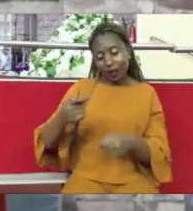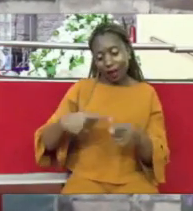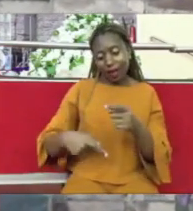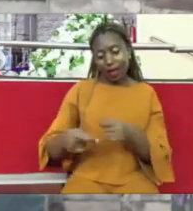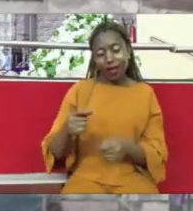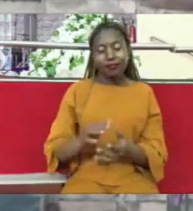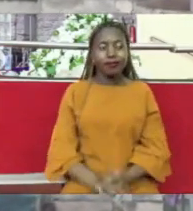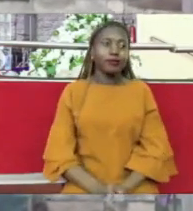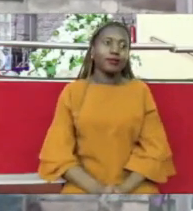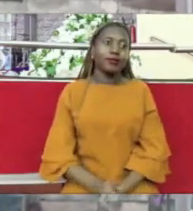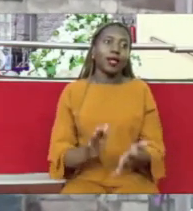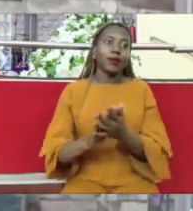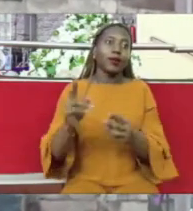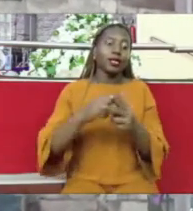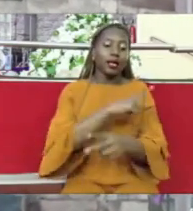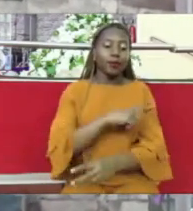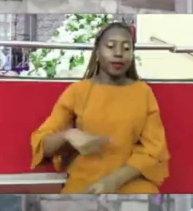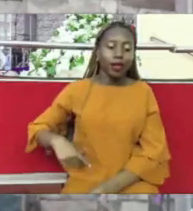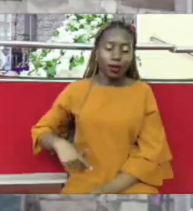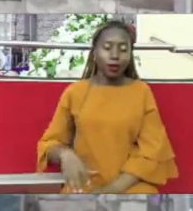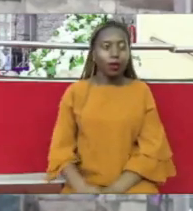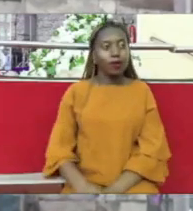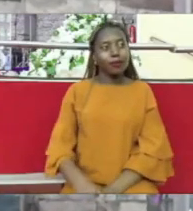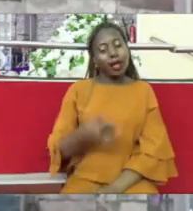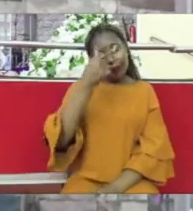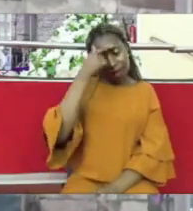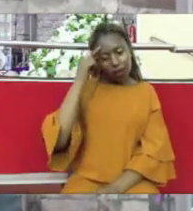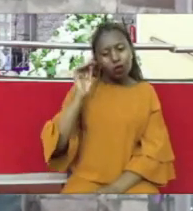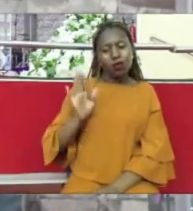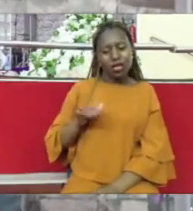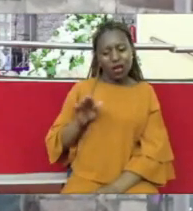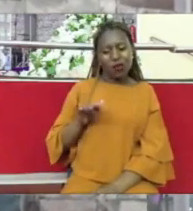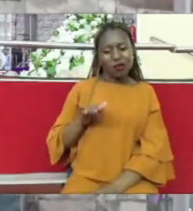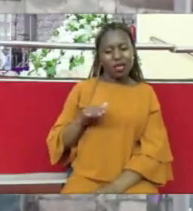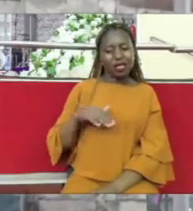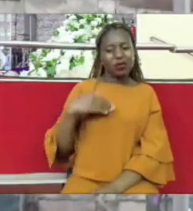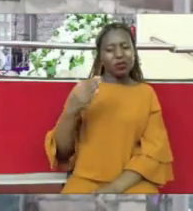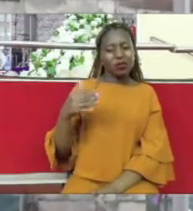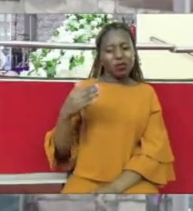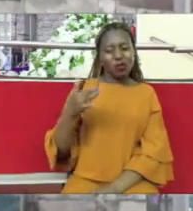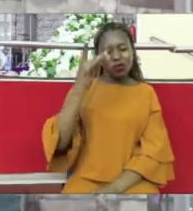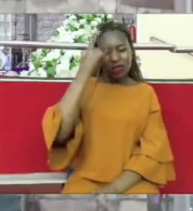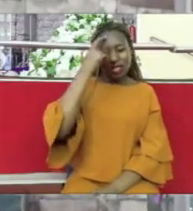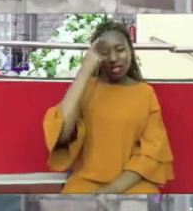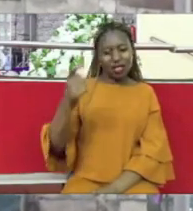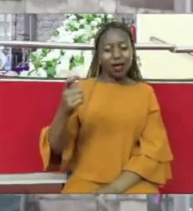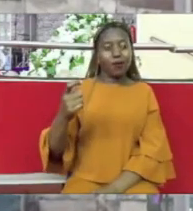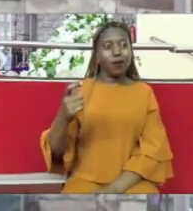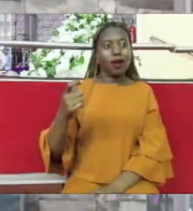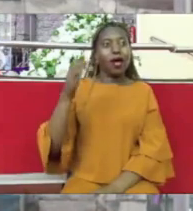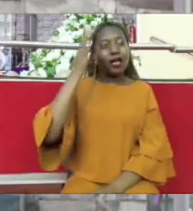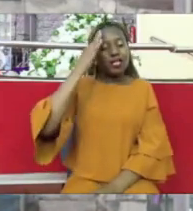well. Praise the name of the Lord. Amen. Because this woman was a cheeky woman who knew her way around men.